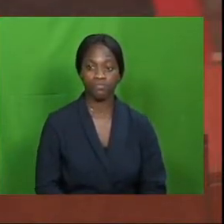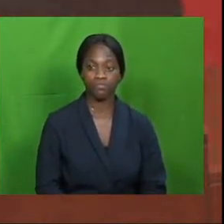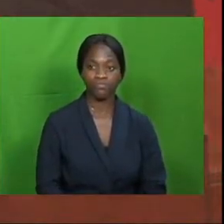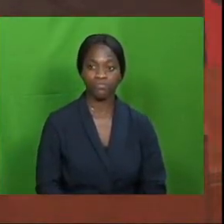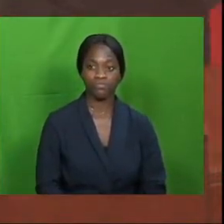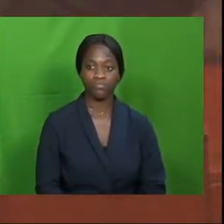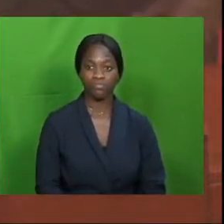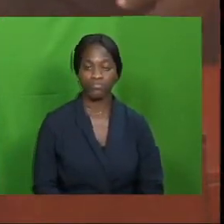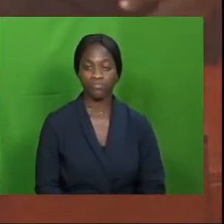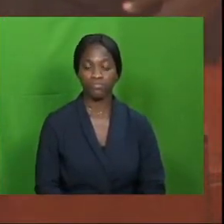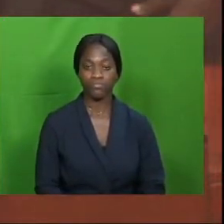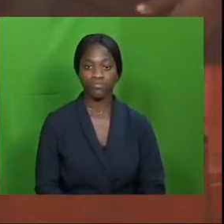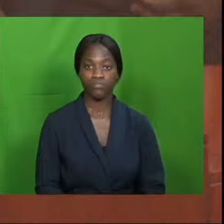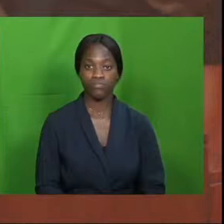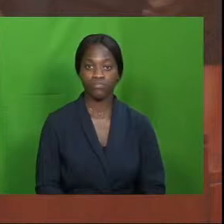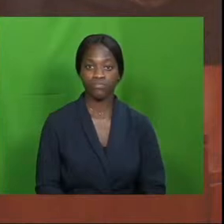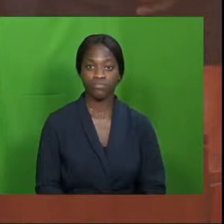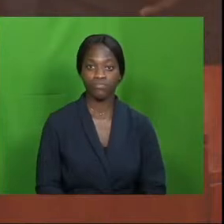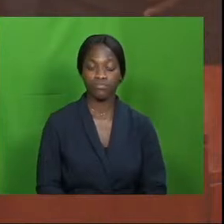Minority